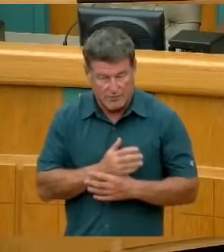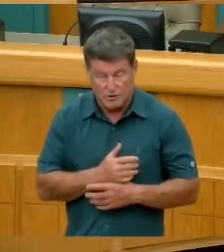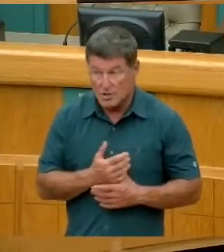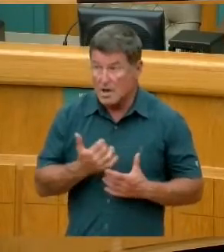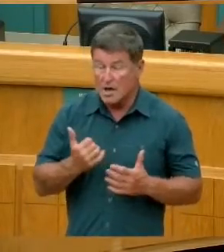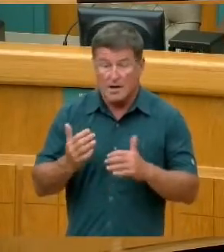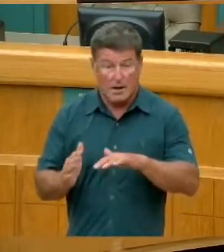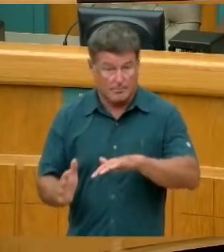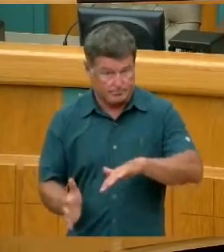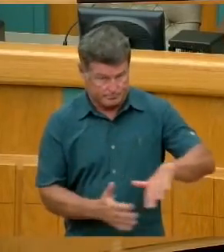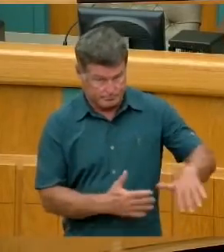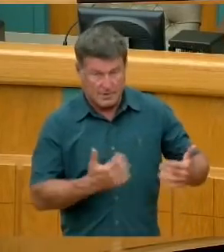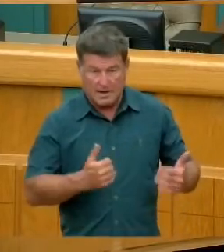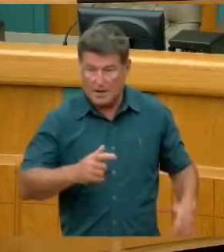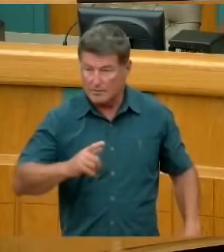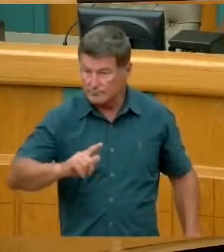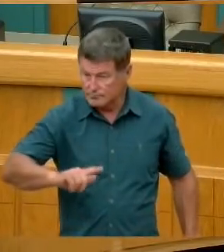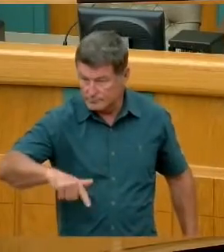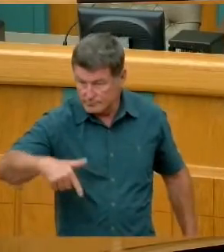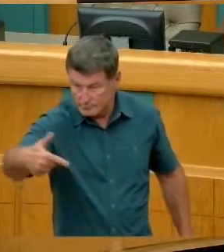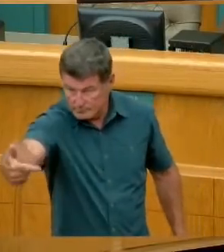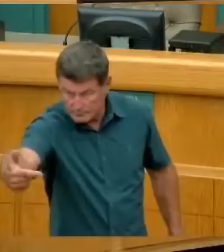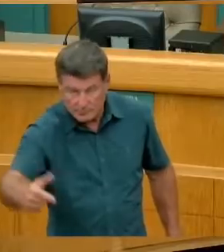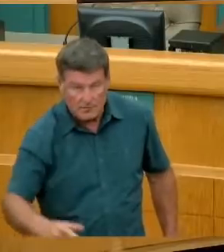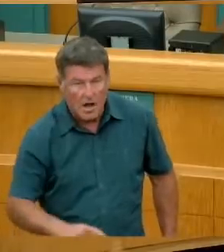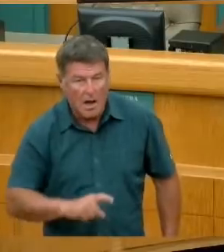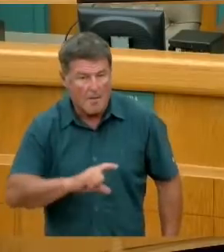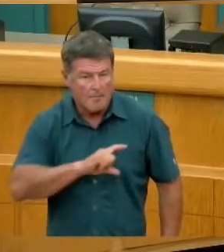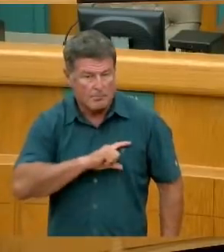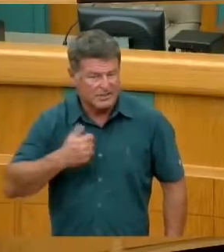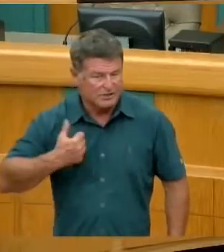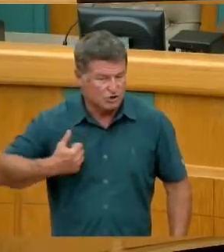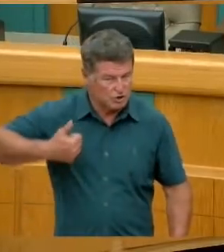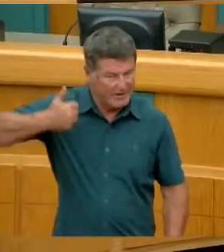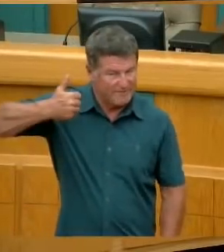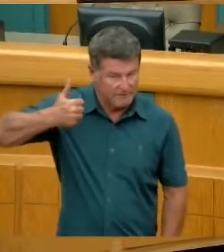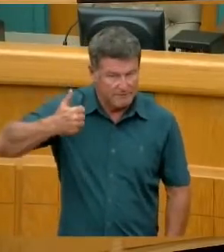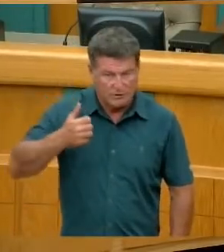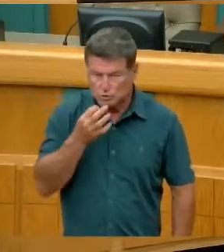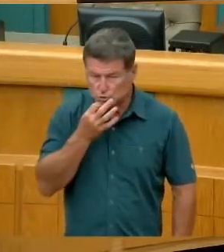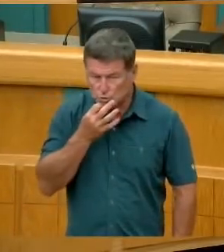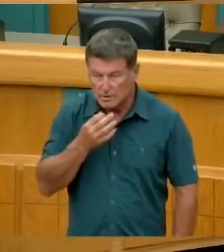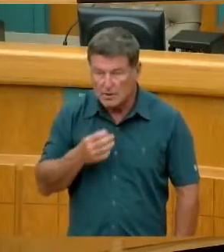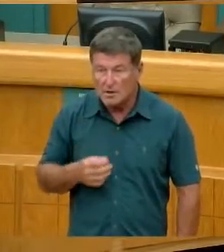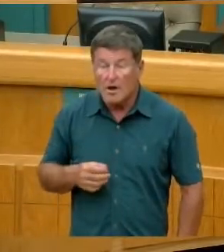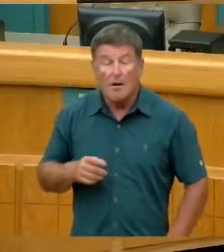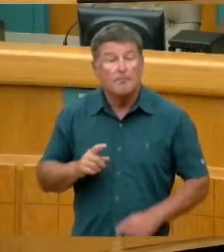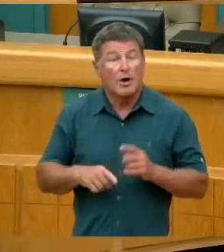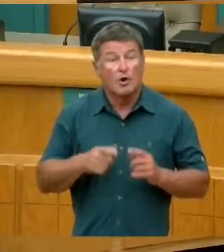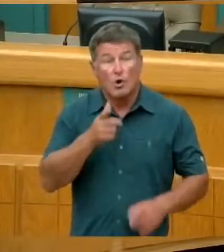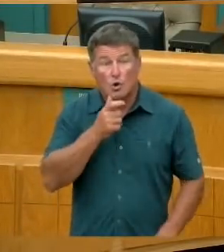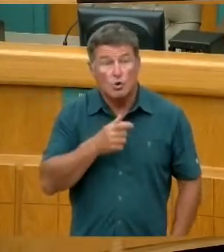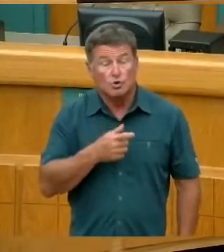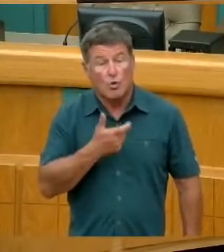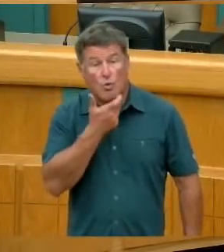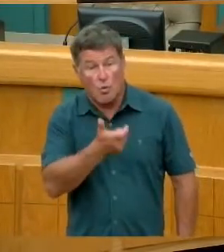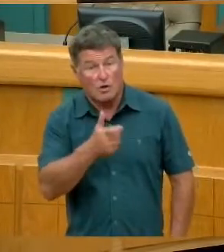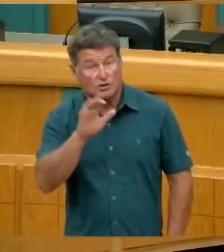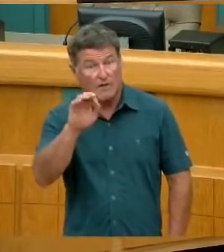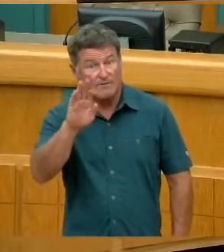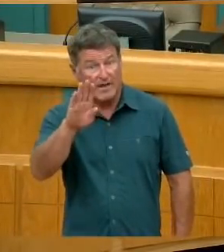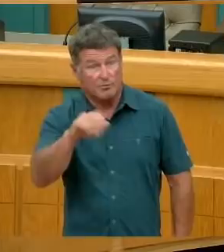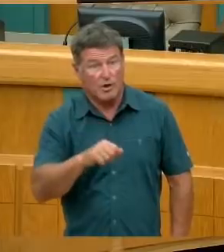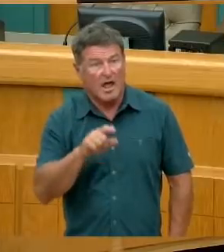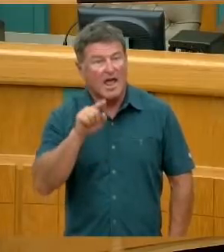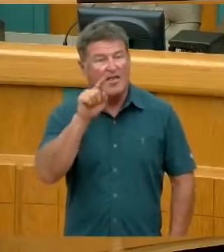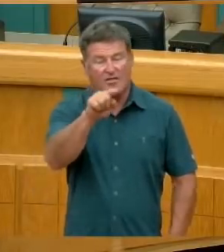Okay, I'm going to turn it over to the chief in a moment, but on our Facebook